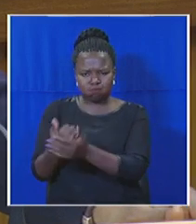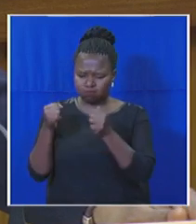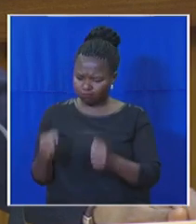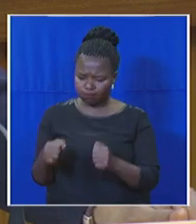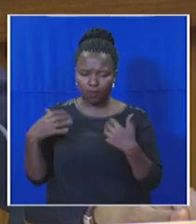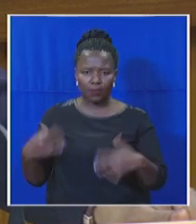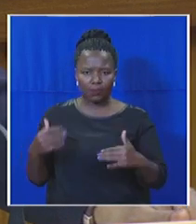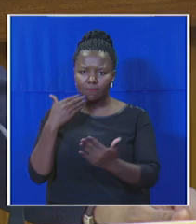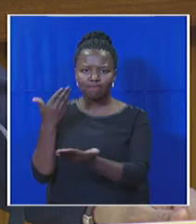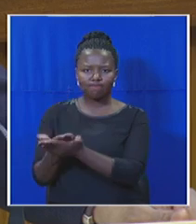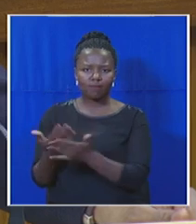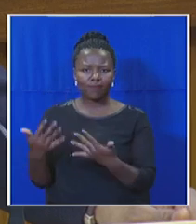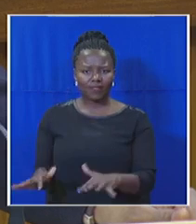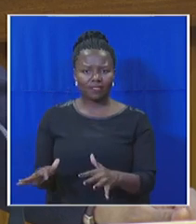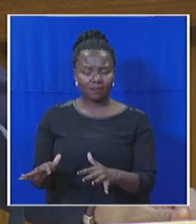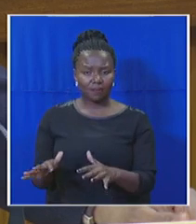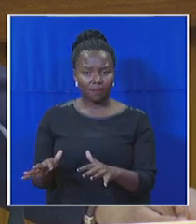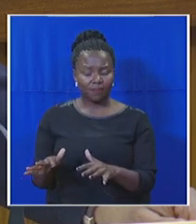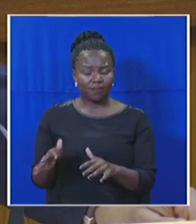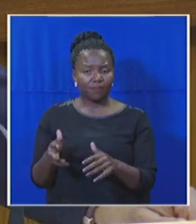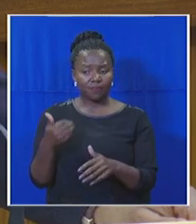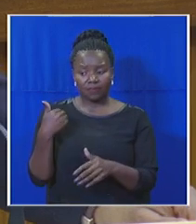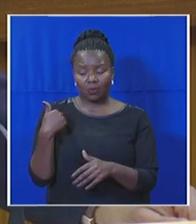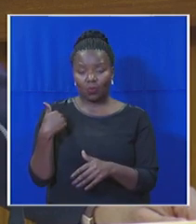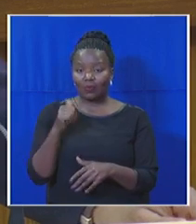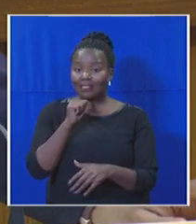strongly. We have said